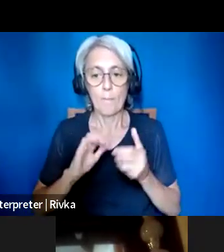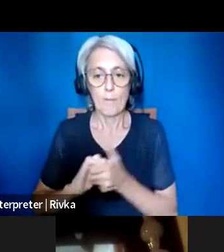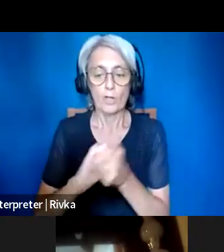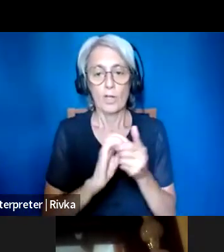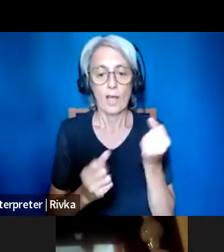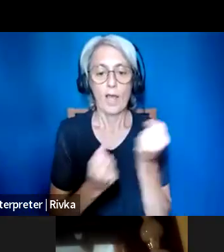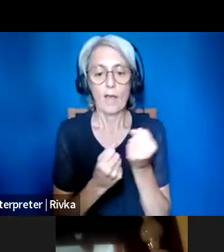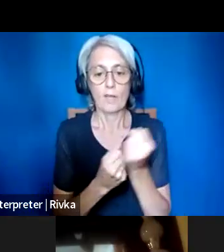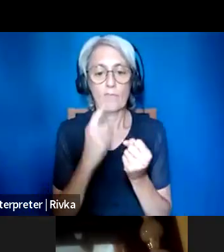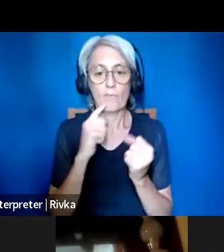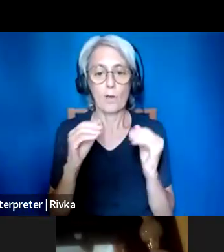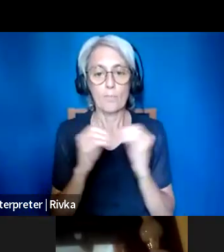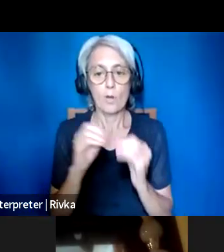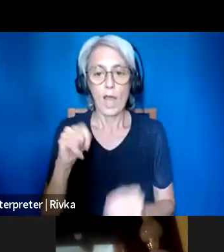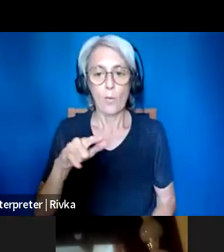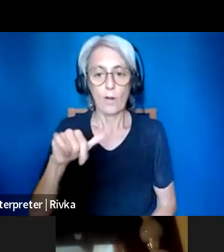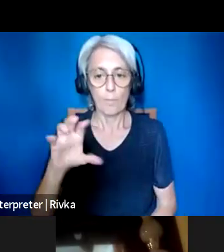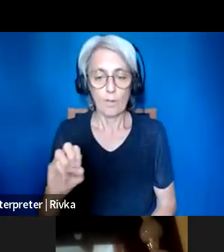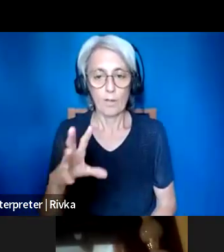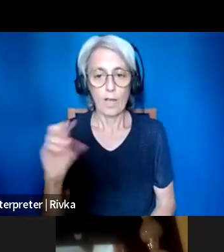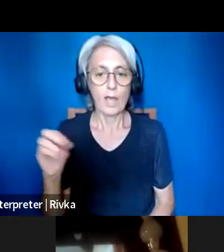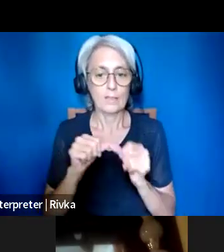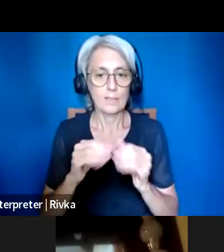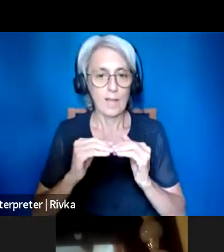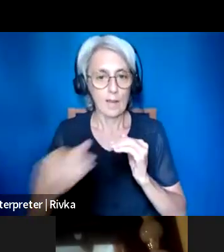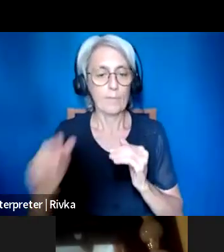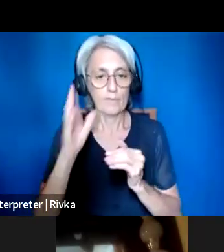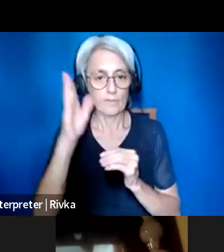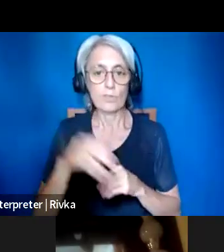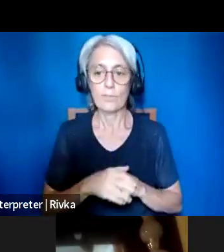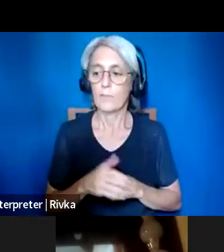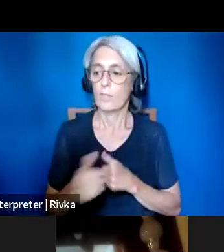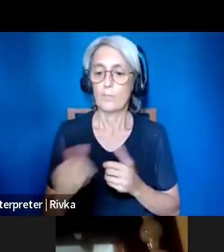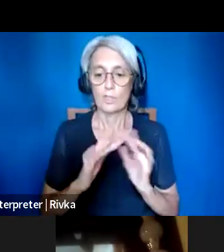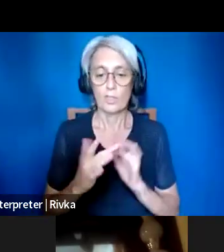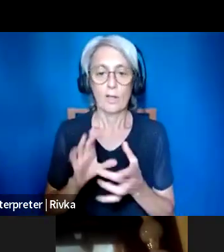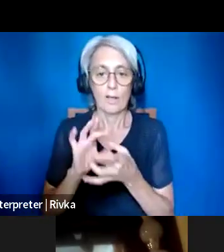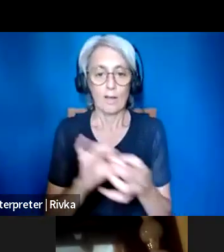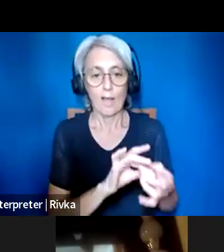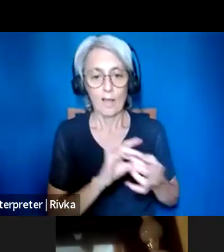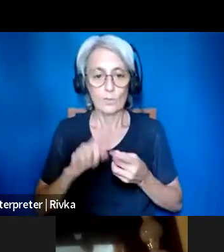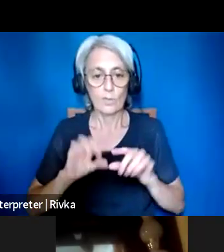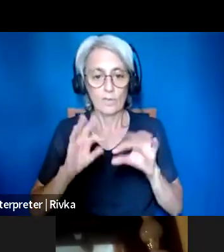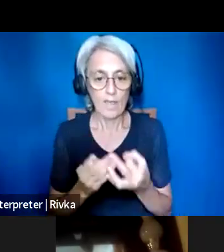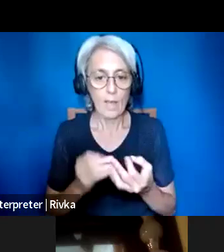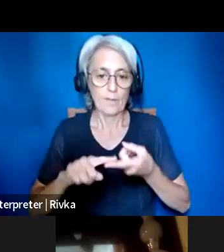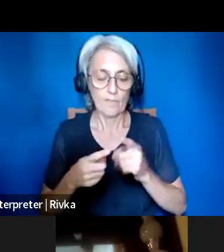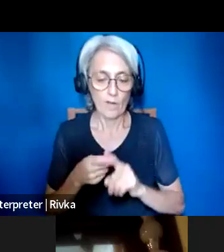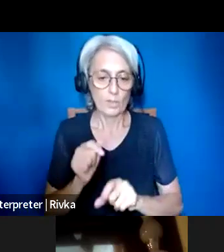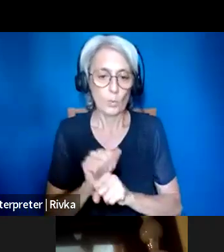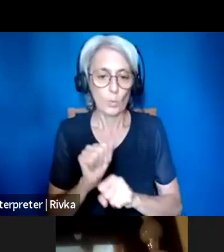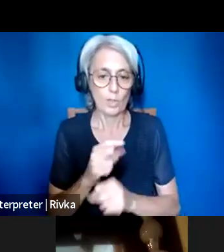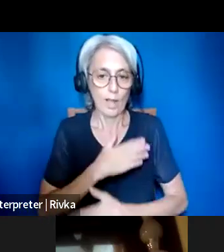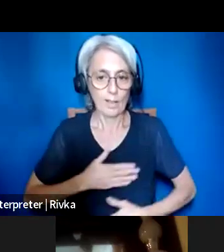a more equitable and sustainable future. A transportation network not only connects us to families, friends, work, and